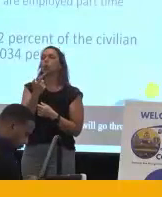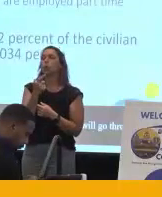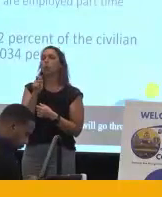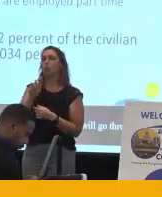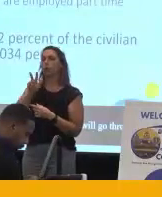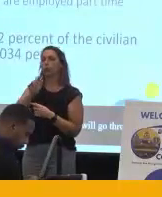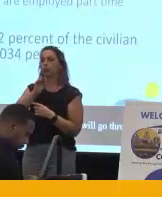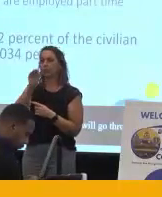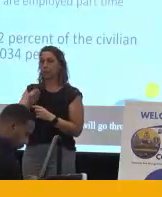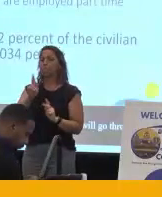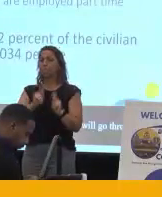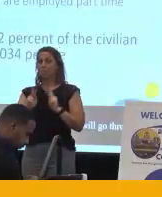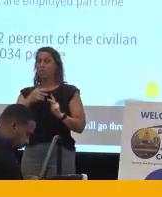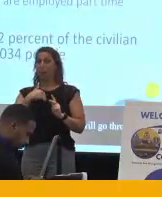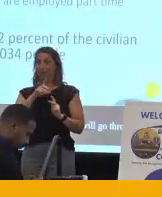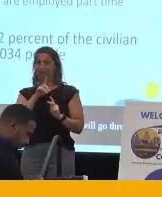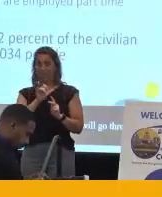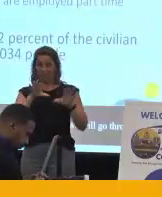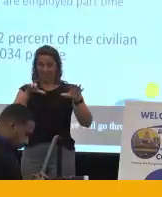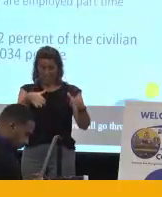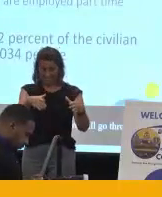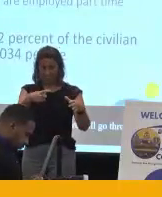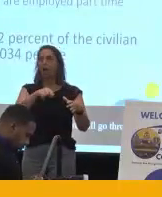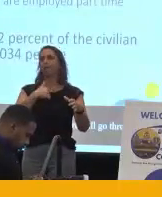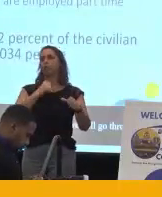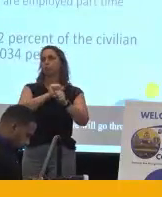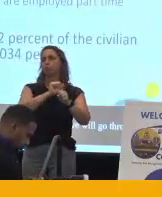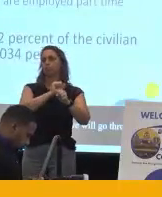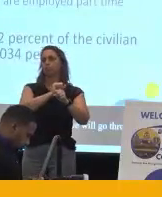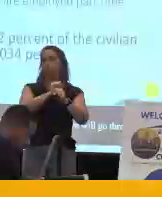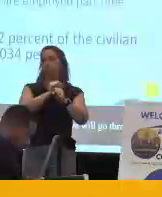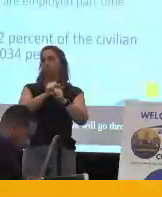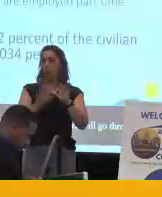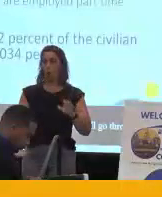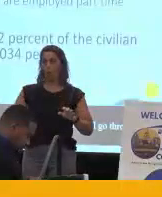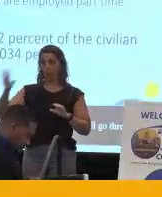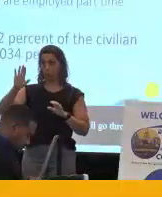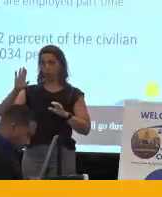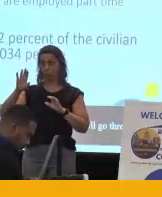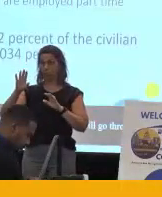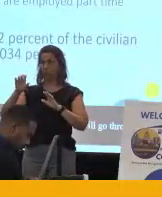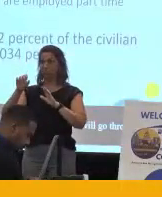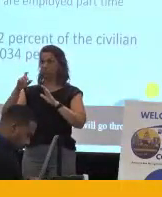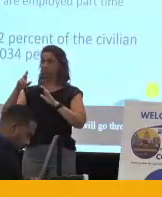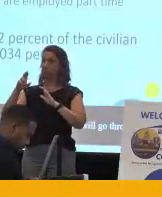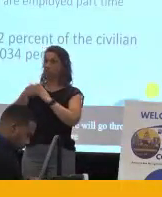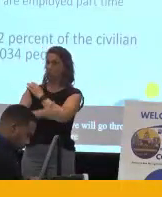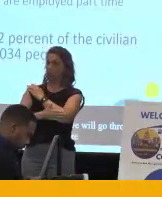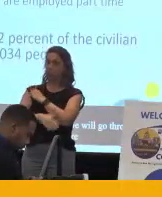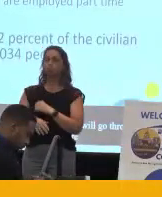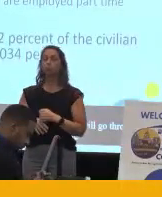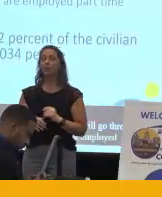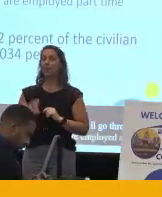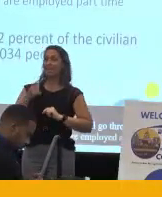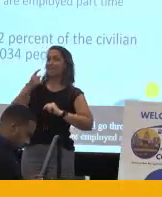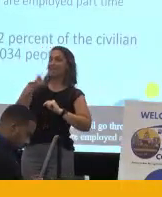21.3% of individuals with disabilities are employed across the US. About half of those individuals have a